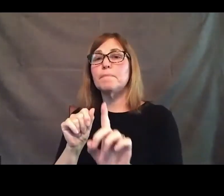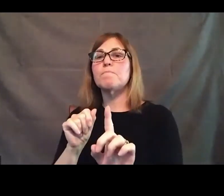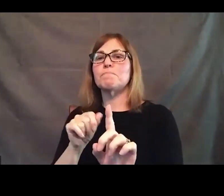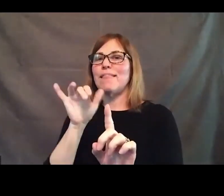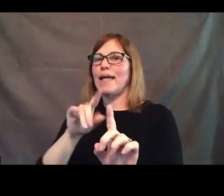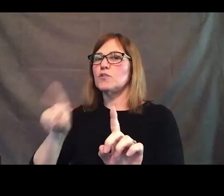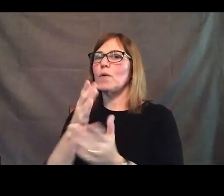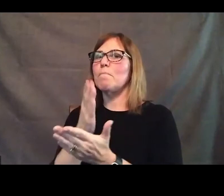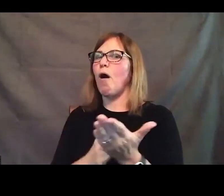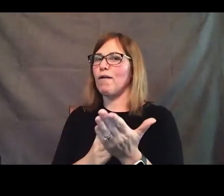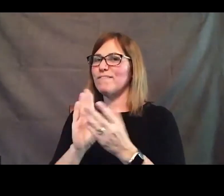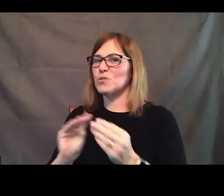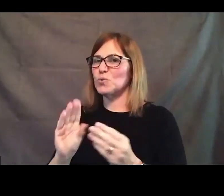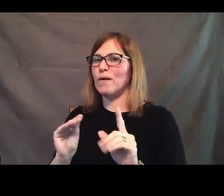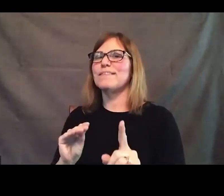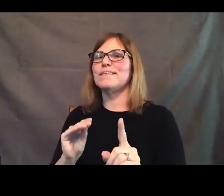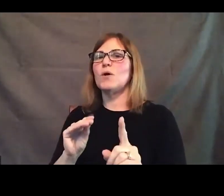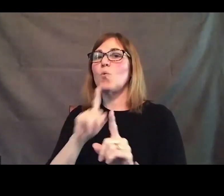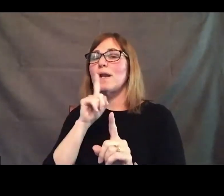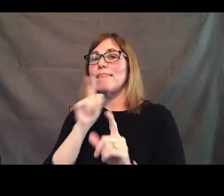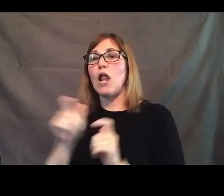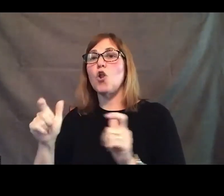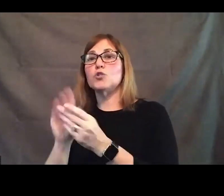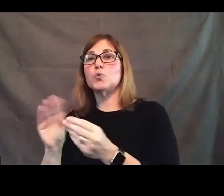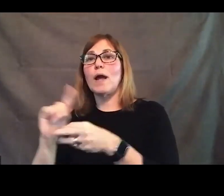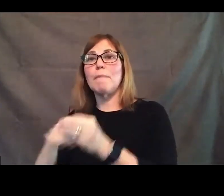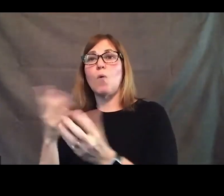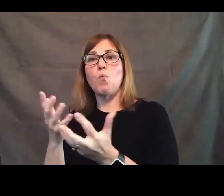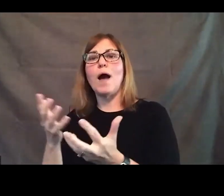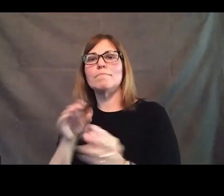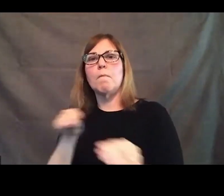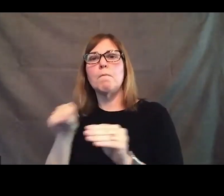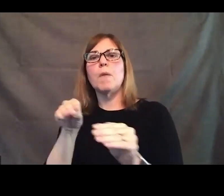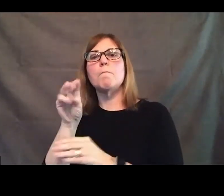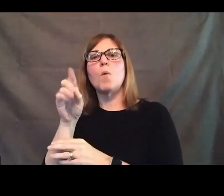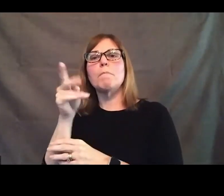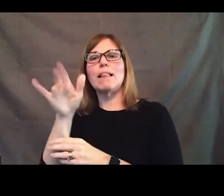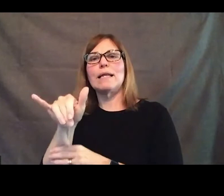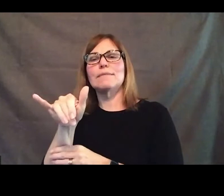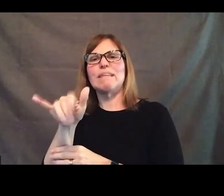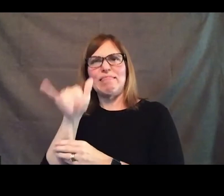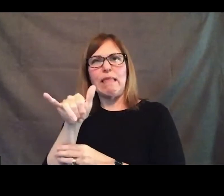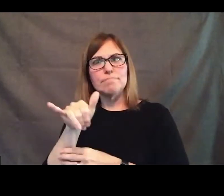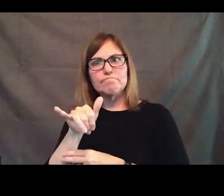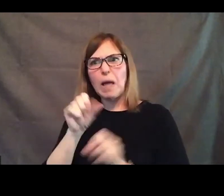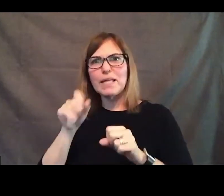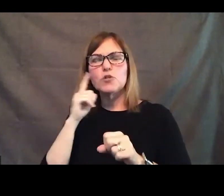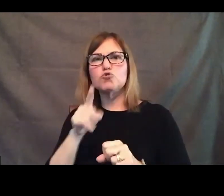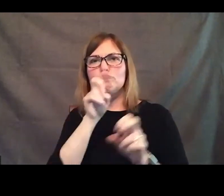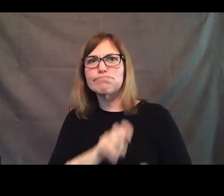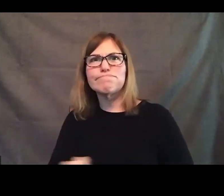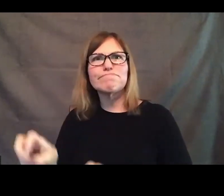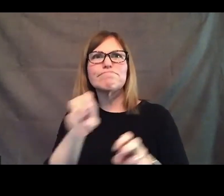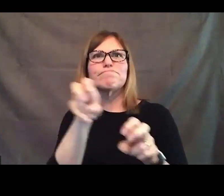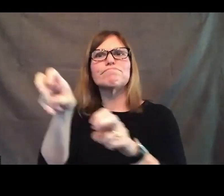part of the story. The larger story is really about mobility, the ability to move around your community, the opportunity to